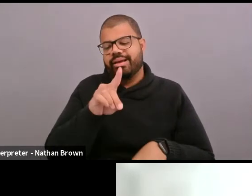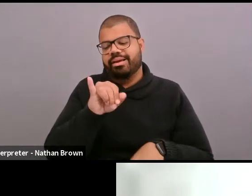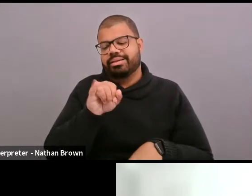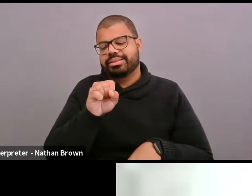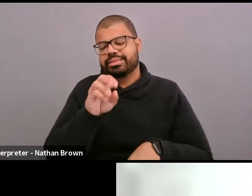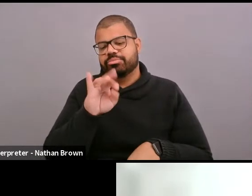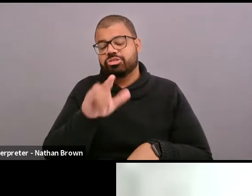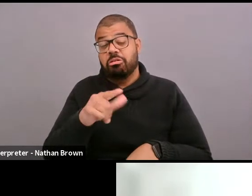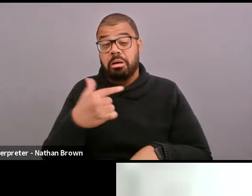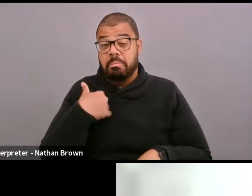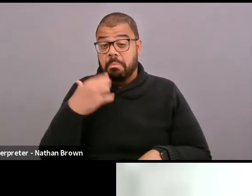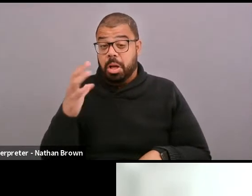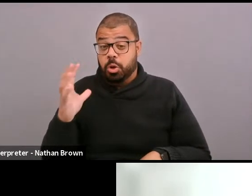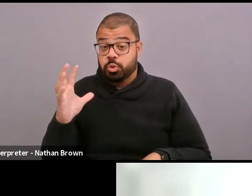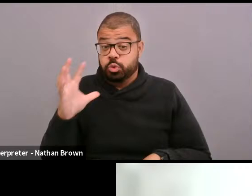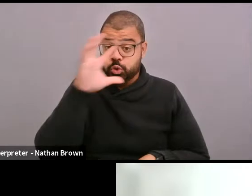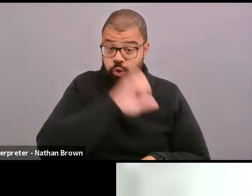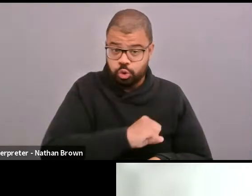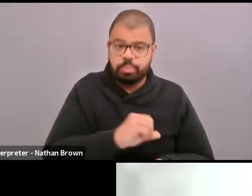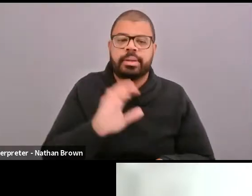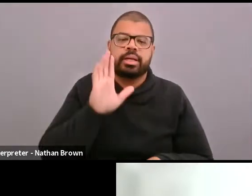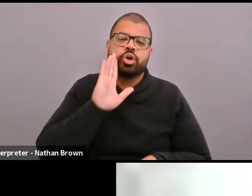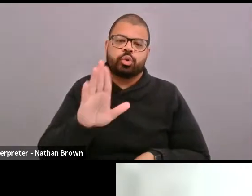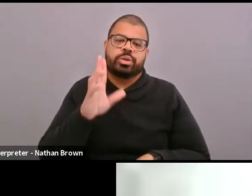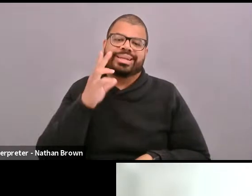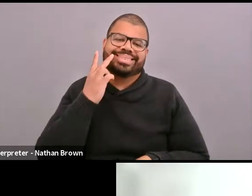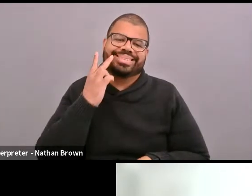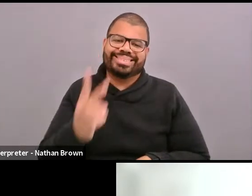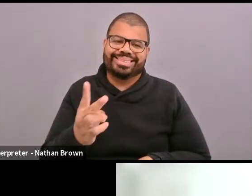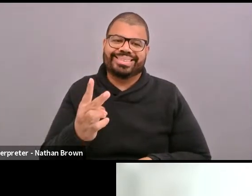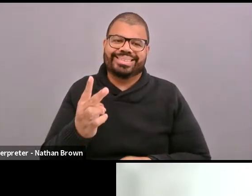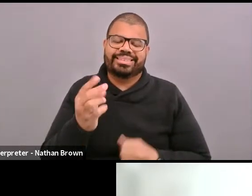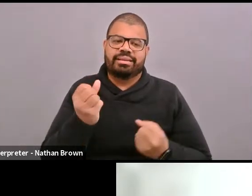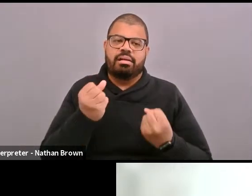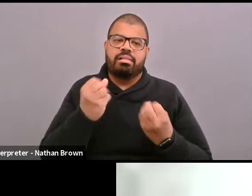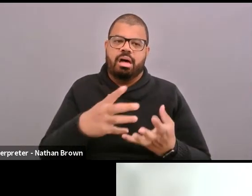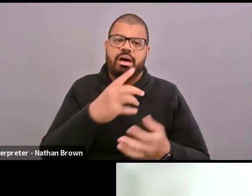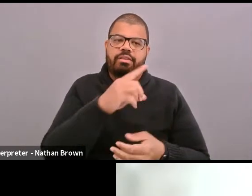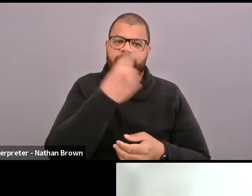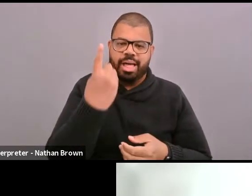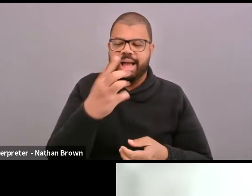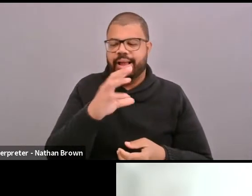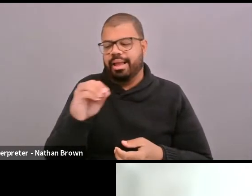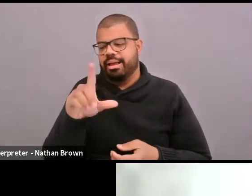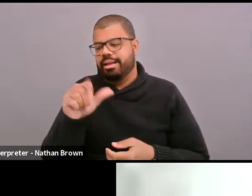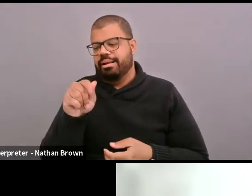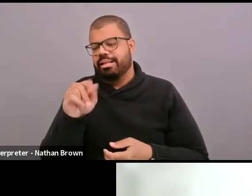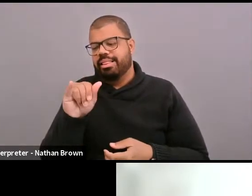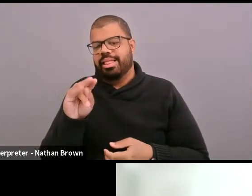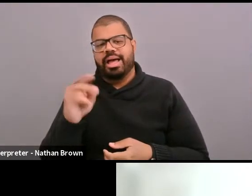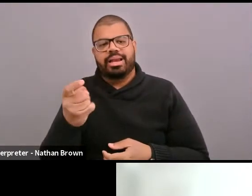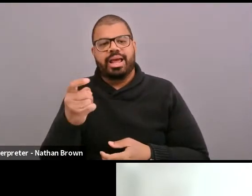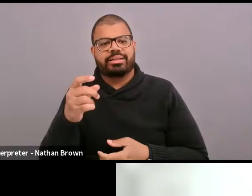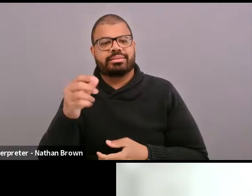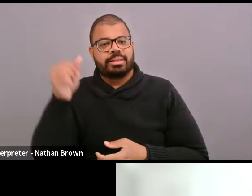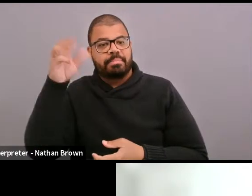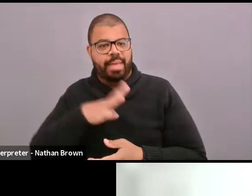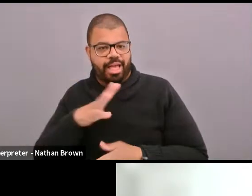we look at that intersection, we'd find a lot of Black and Latinx males on academic probation and